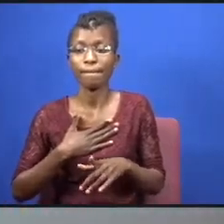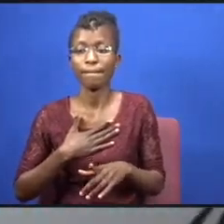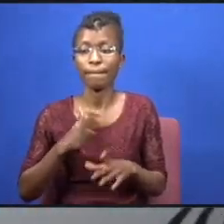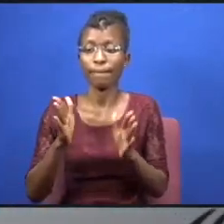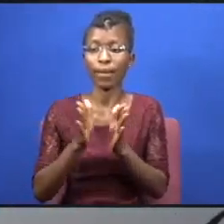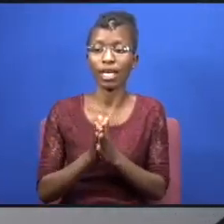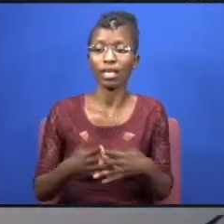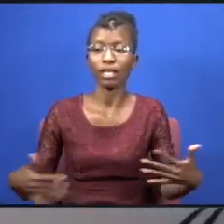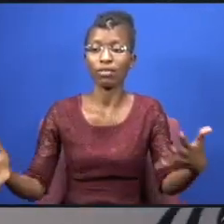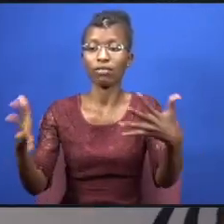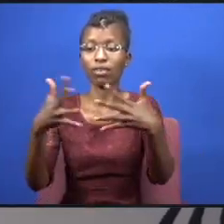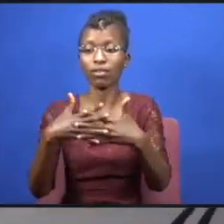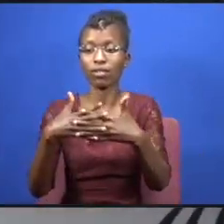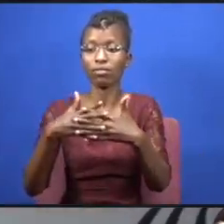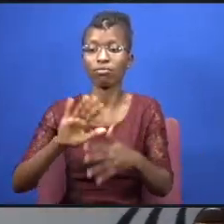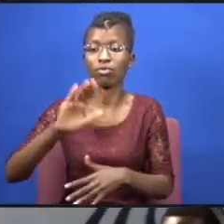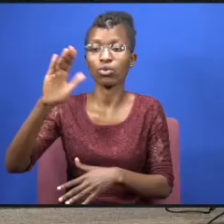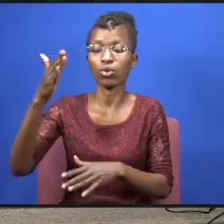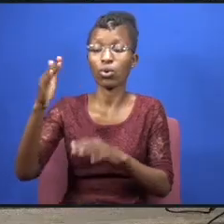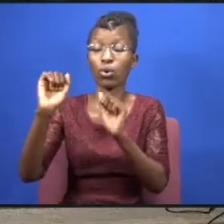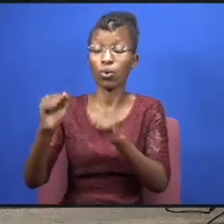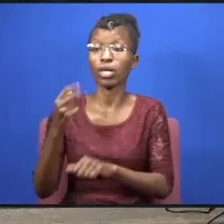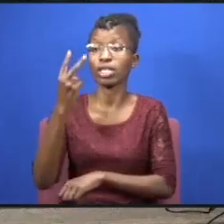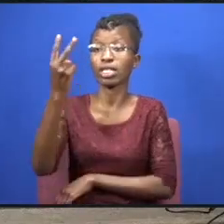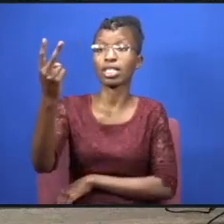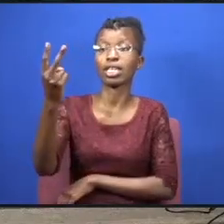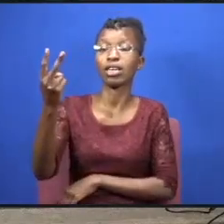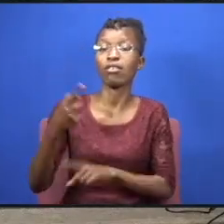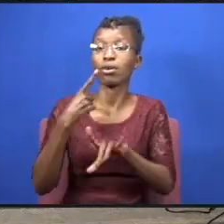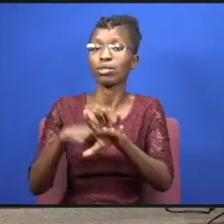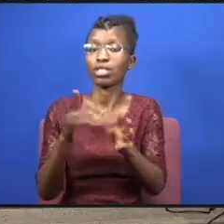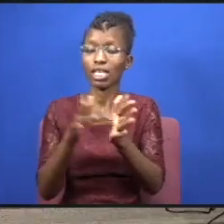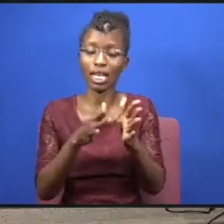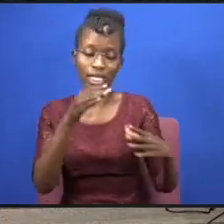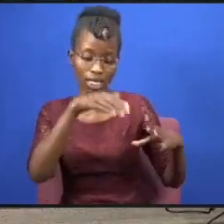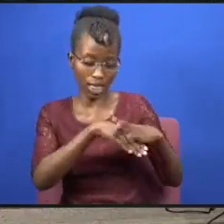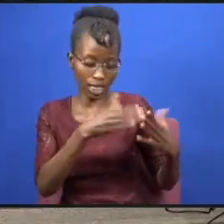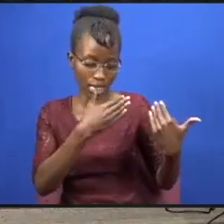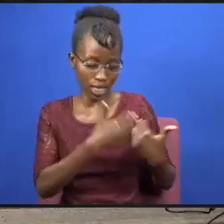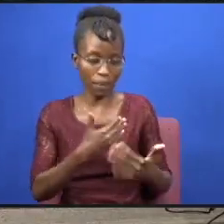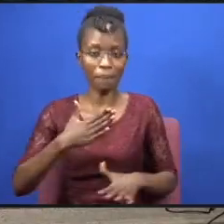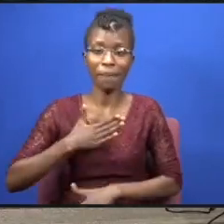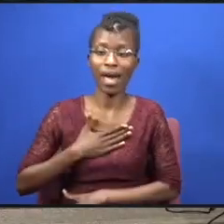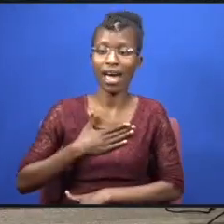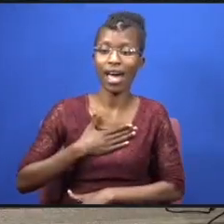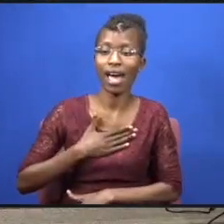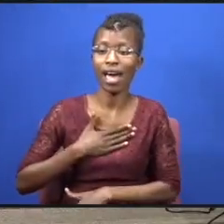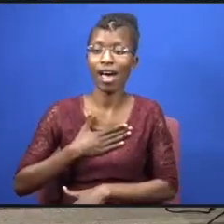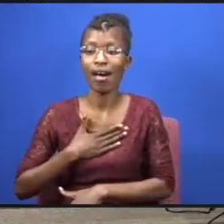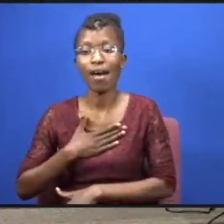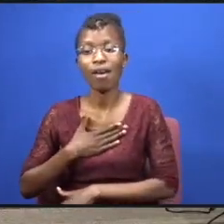And the gates of the city beyond I can see. Since Jesus came into my heart.